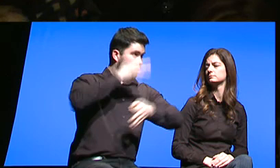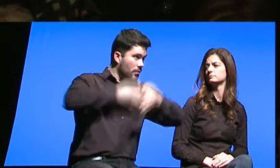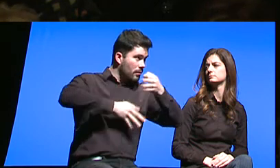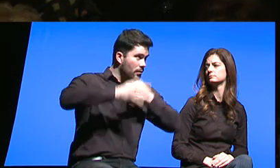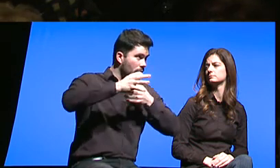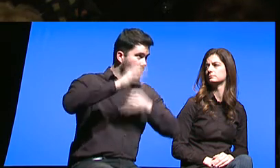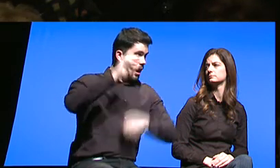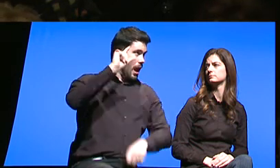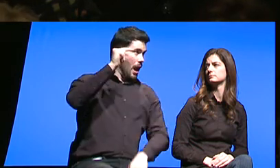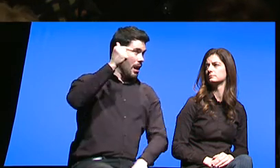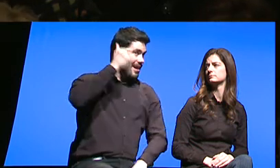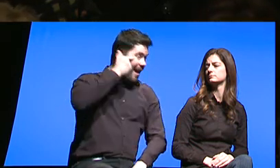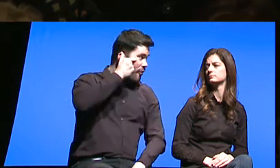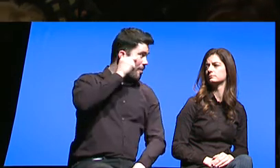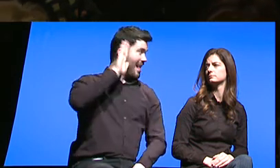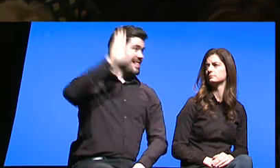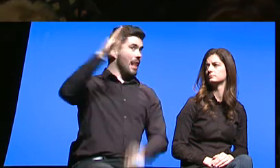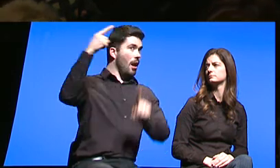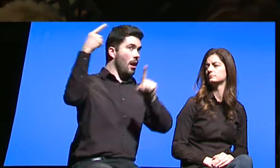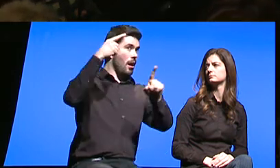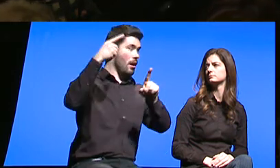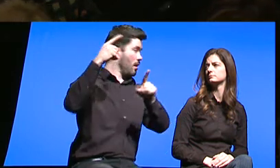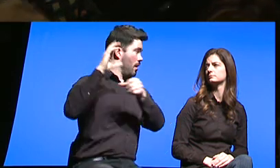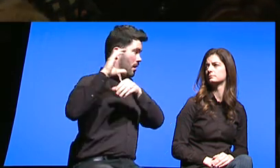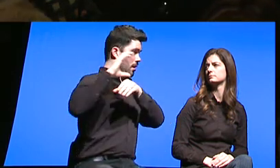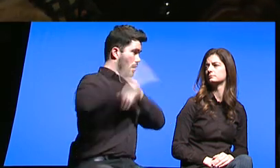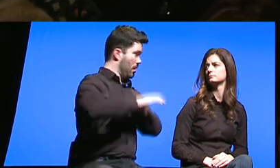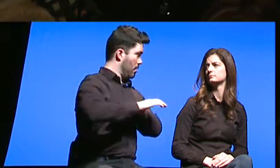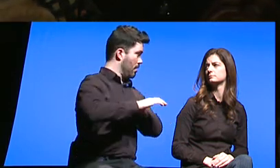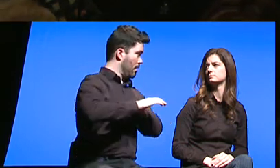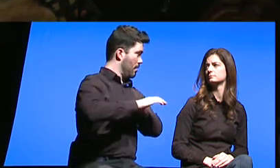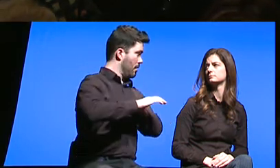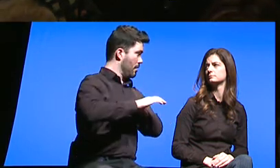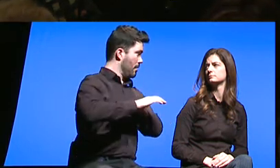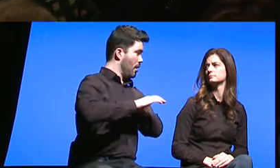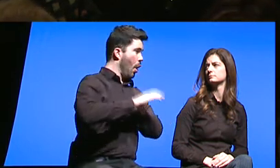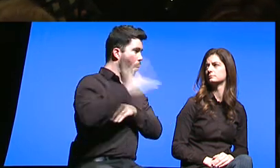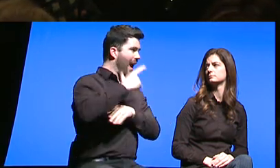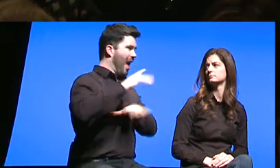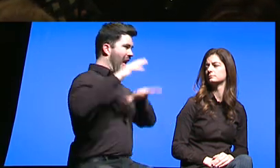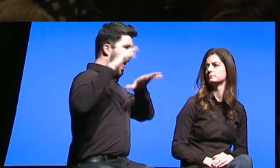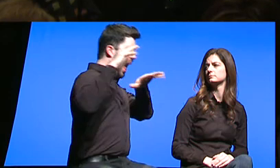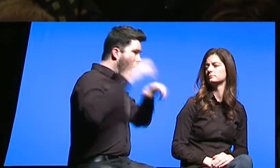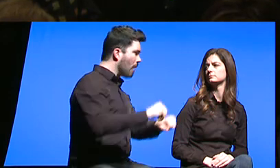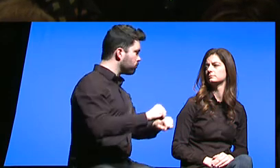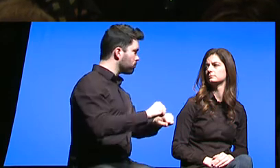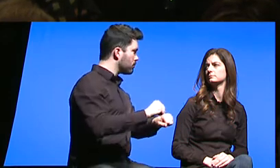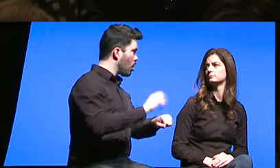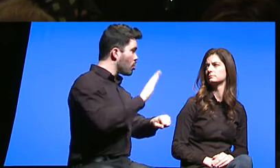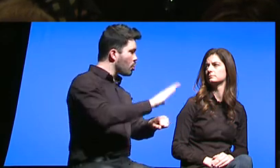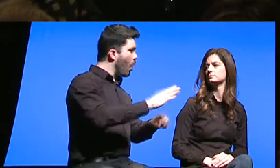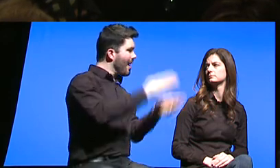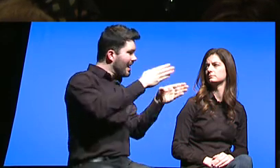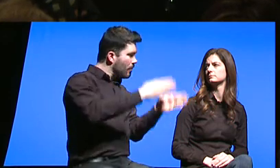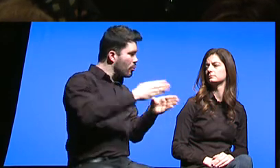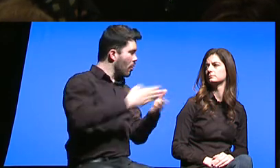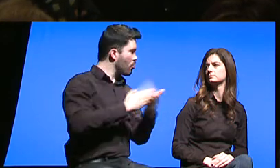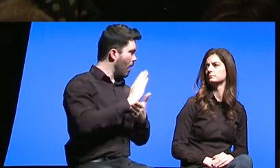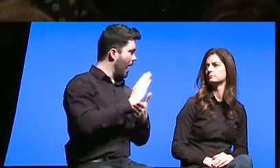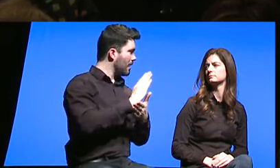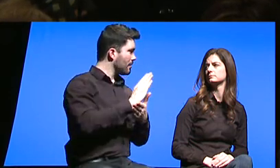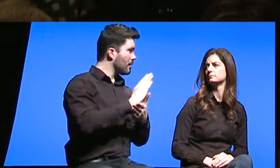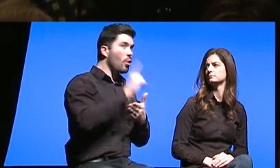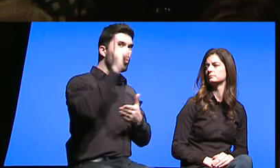objectives and end results on individual people by violating their individual right to be unmolested, you're actually